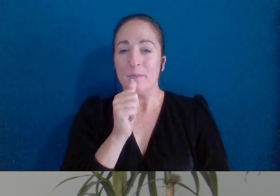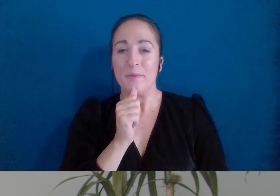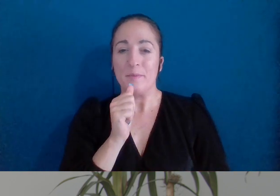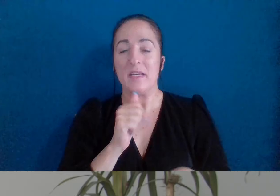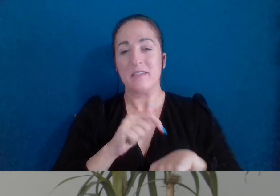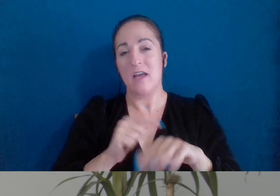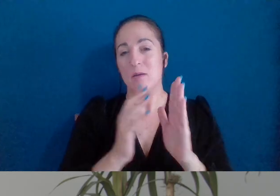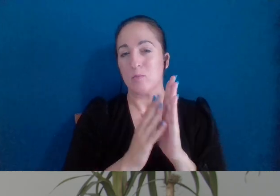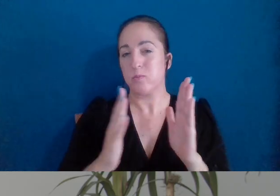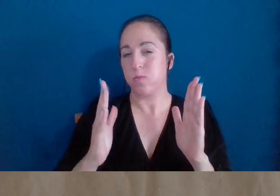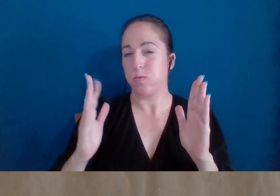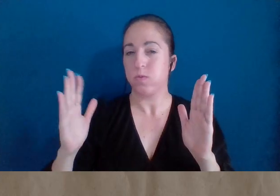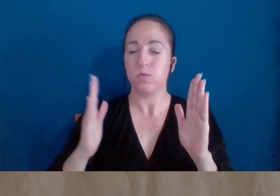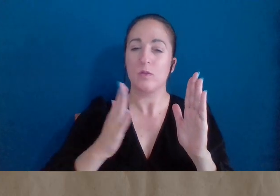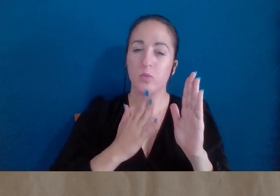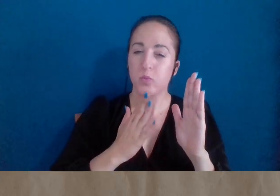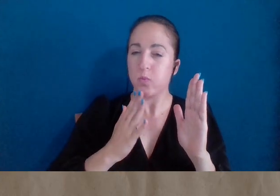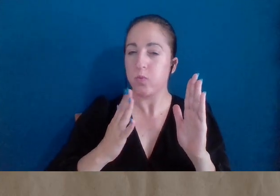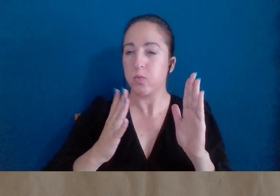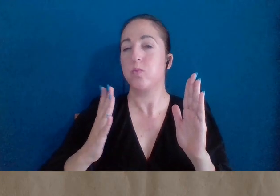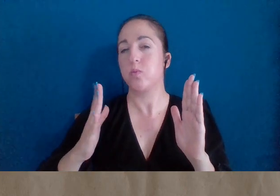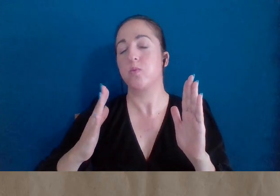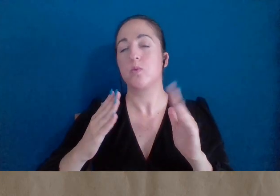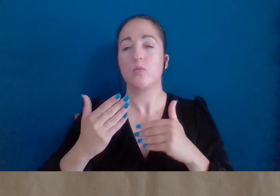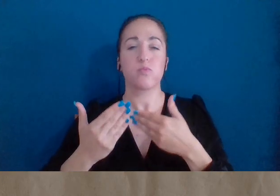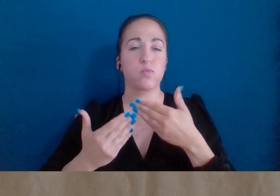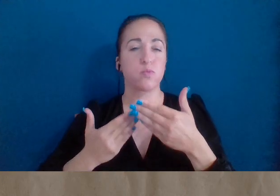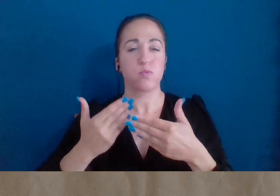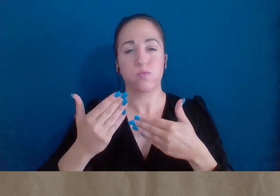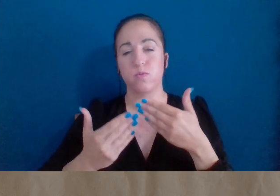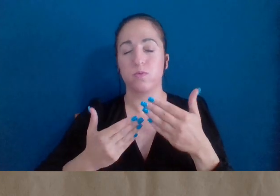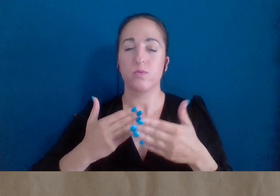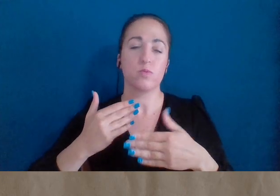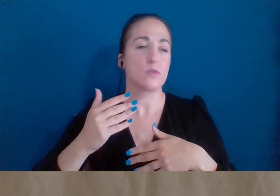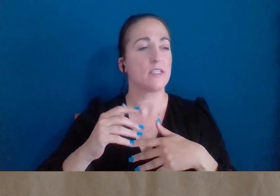I like things like this that can take a little bit more